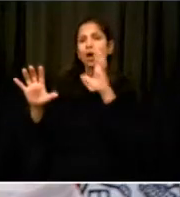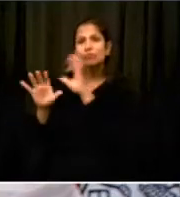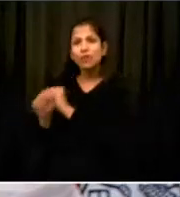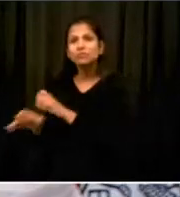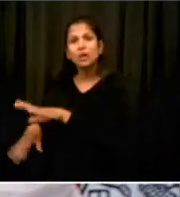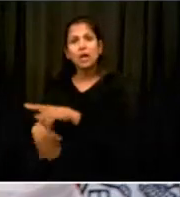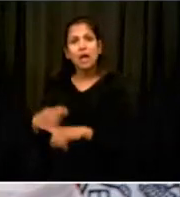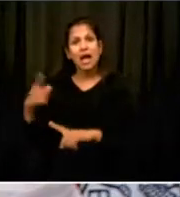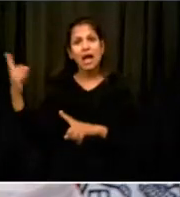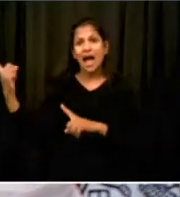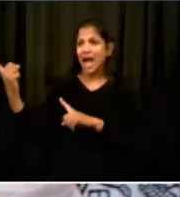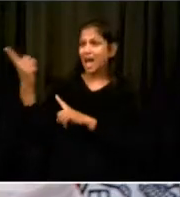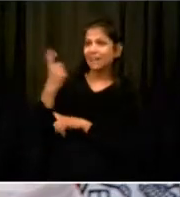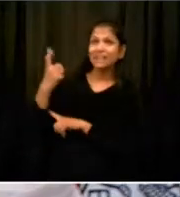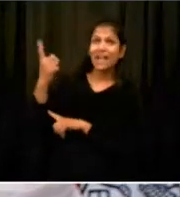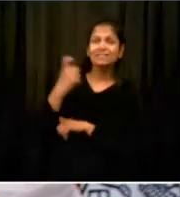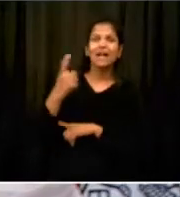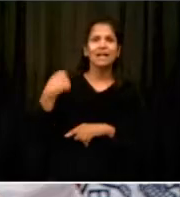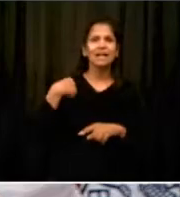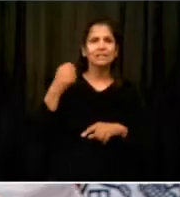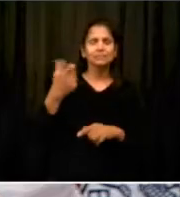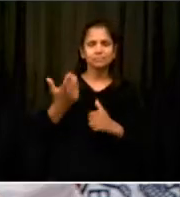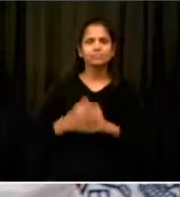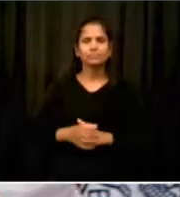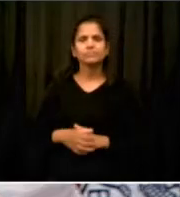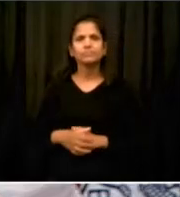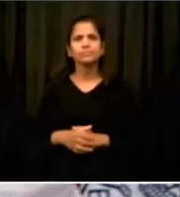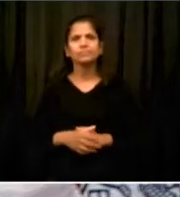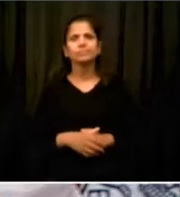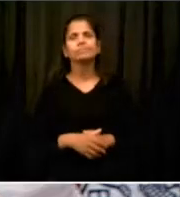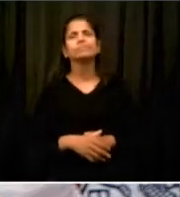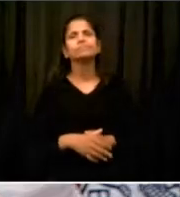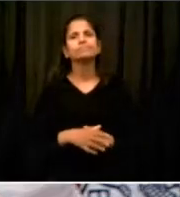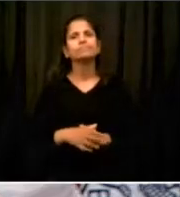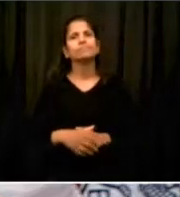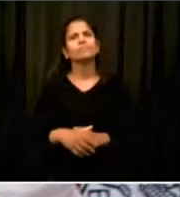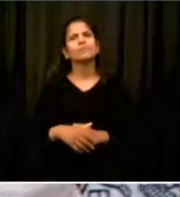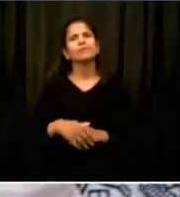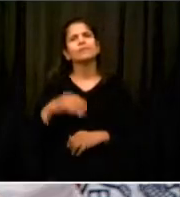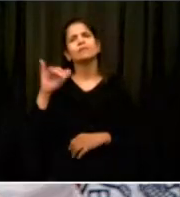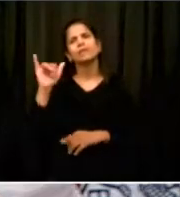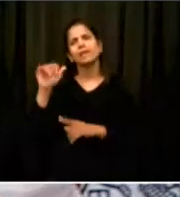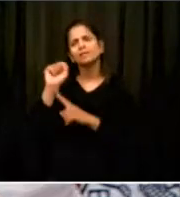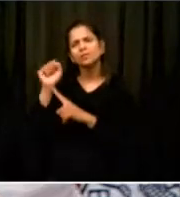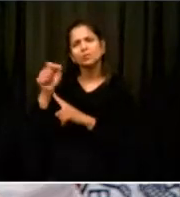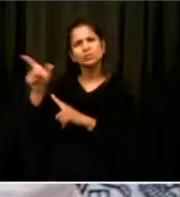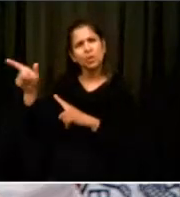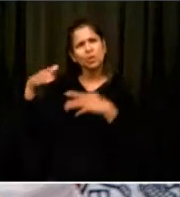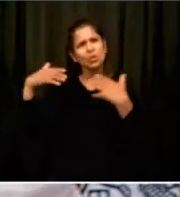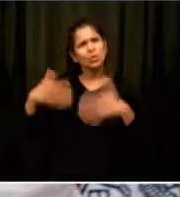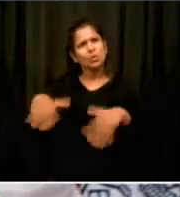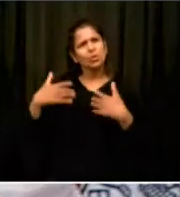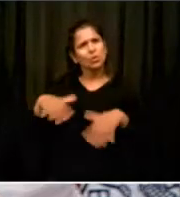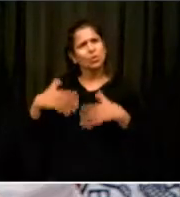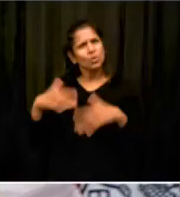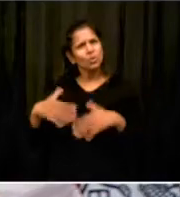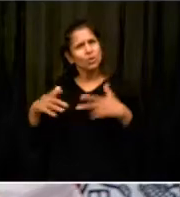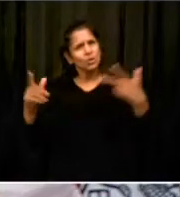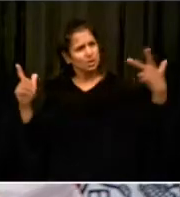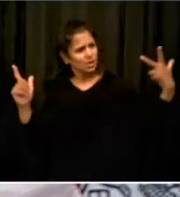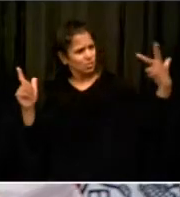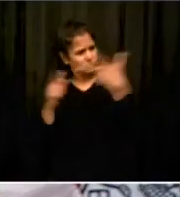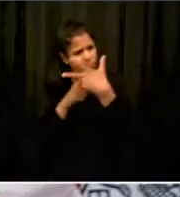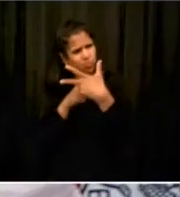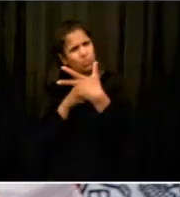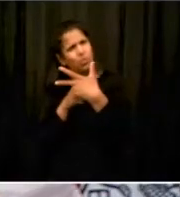reaction that the witnesses on the street saw of this police action.